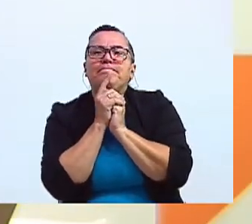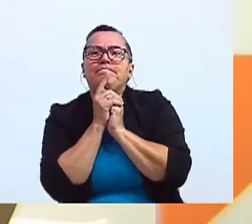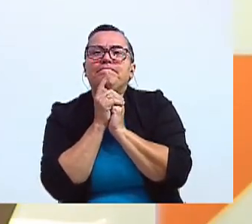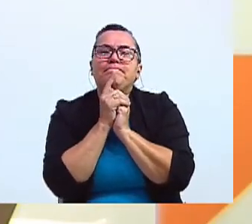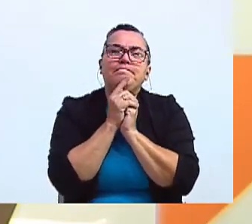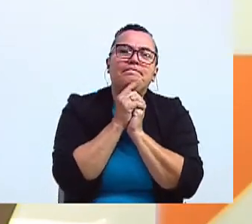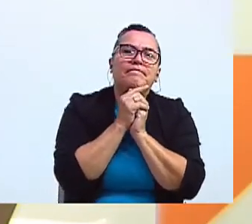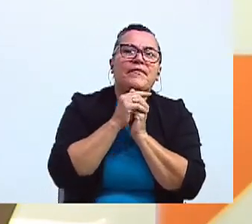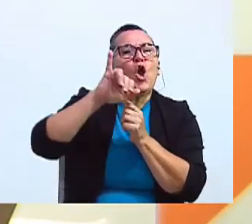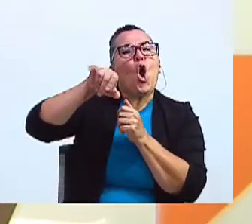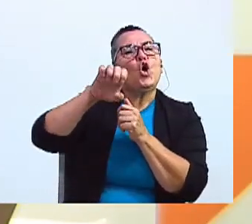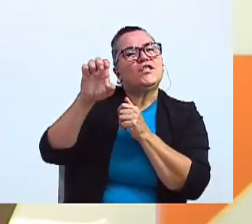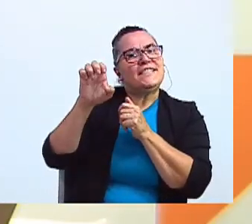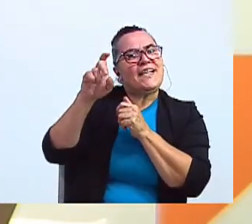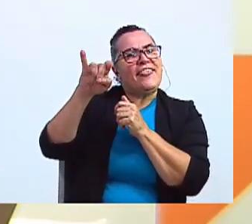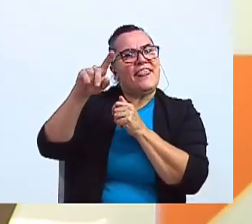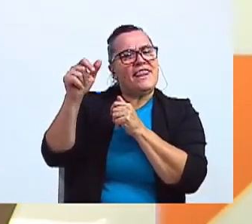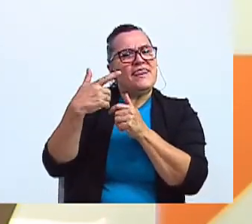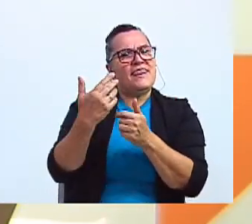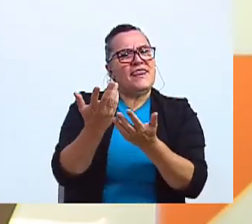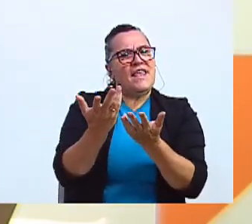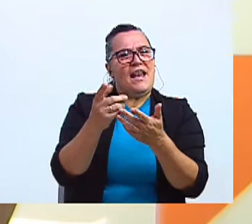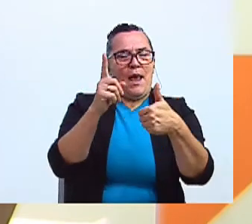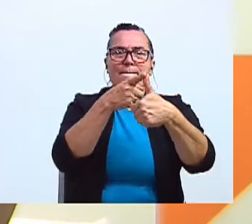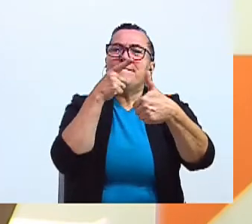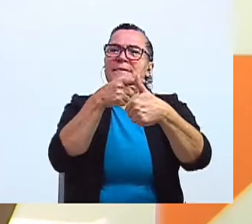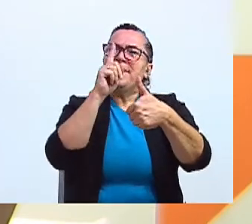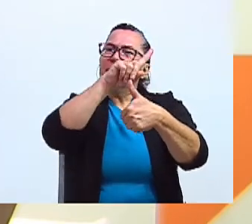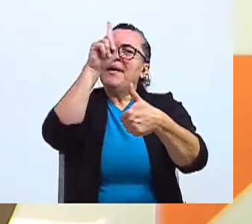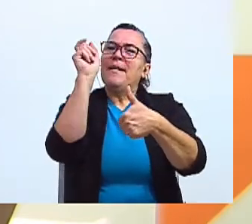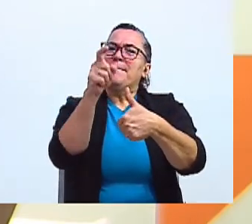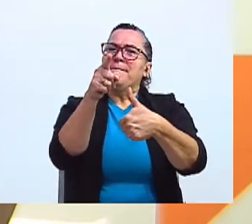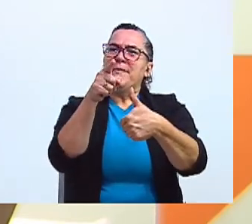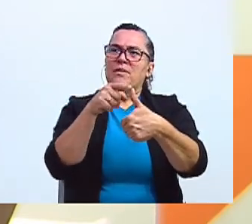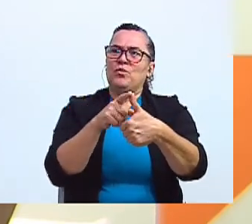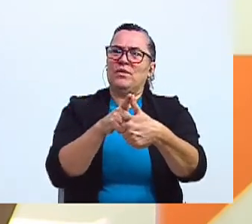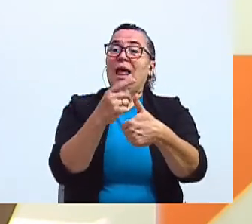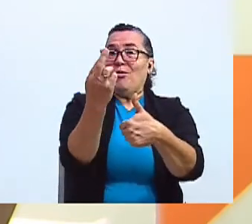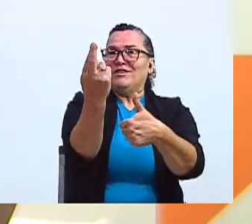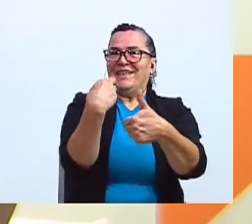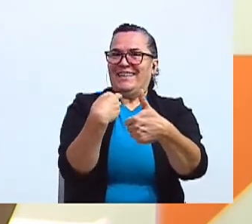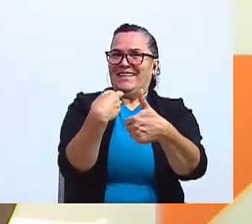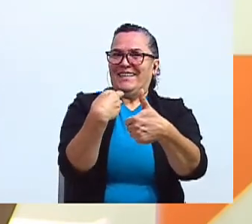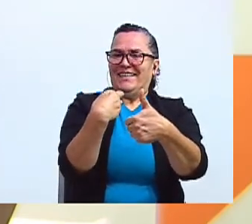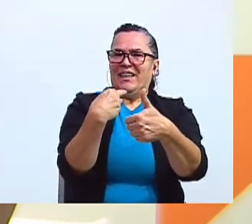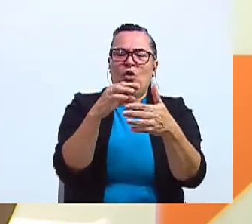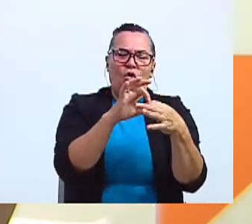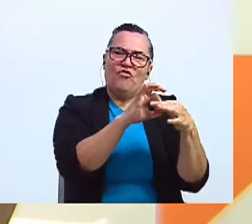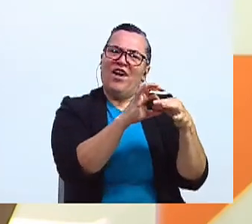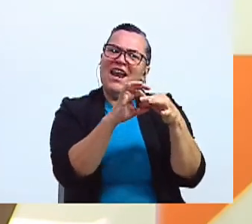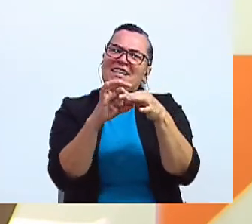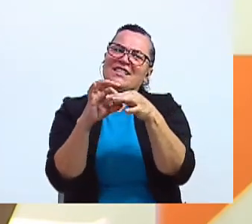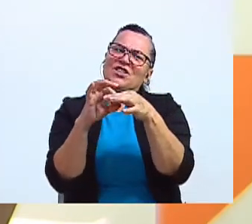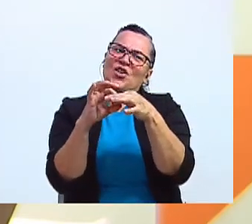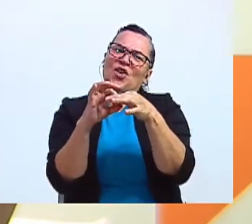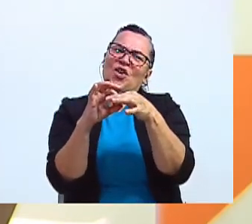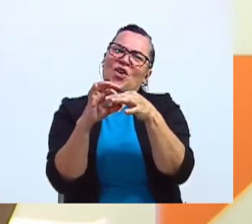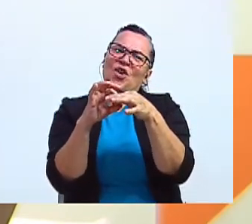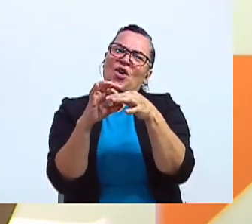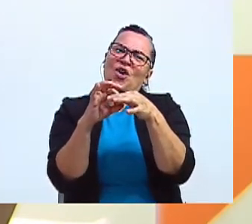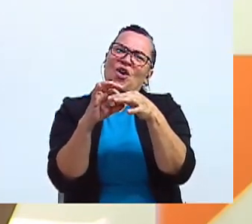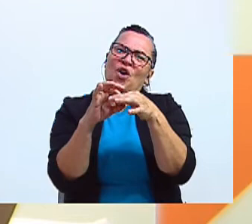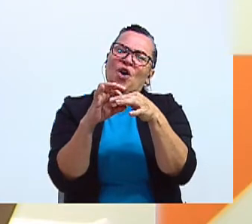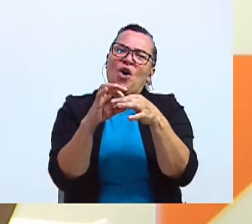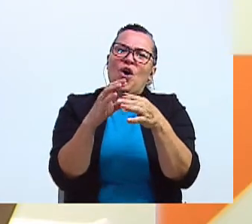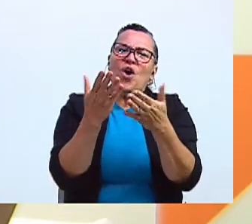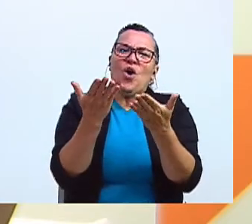Maybe Jose Daniel, can you give me the first answer about the